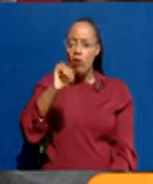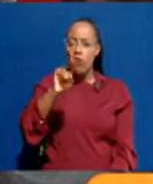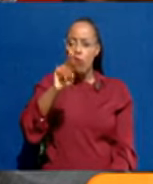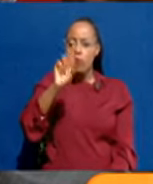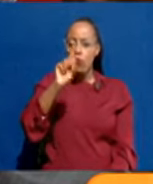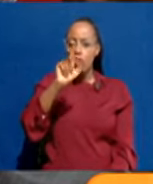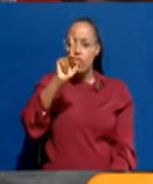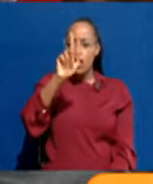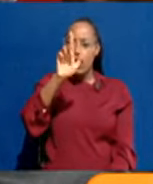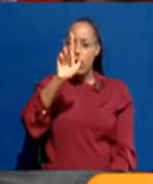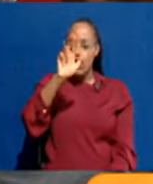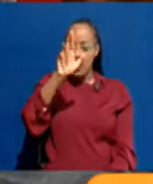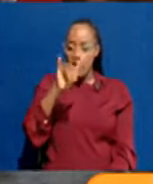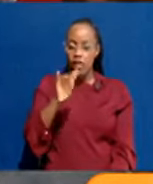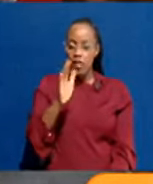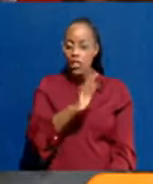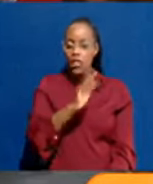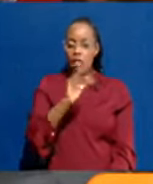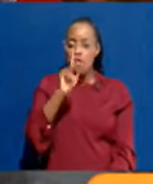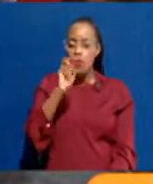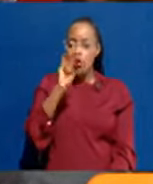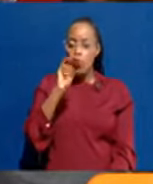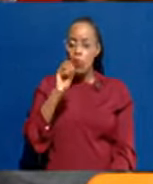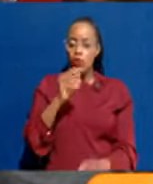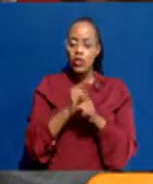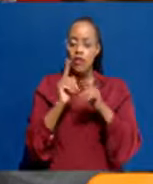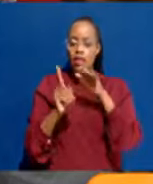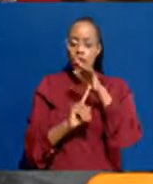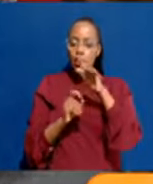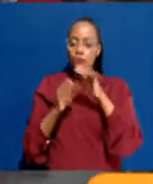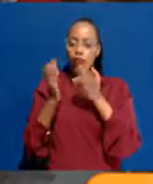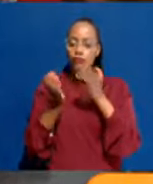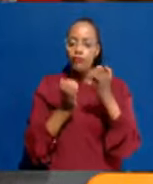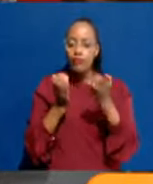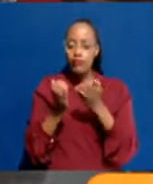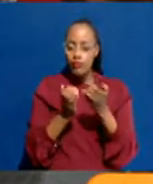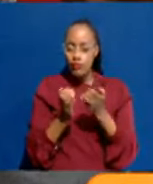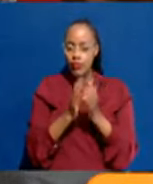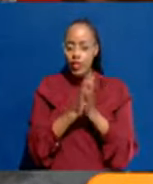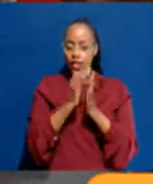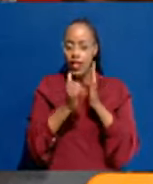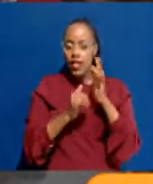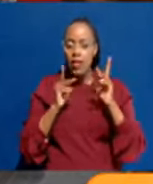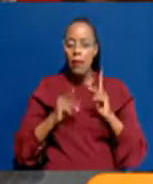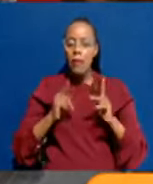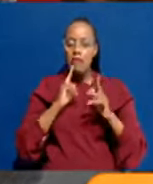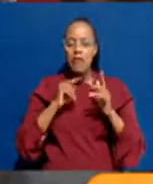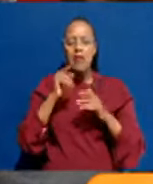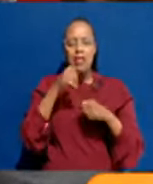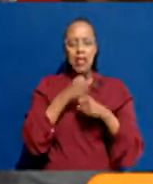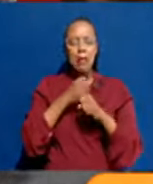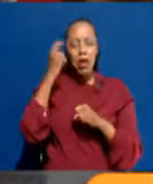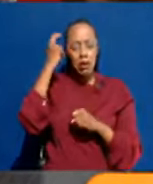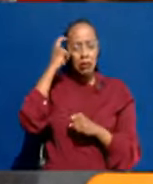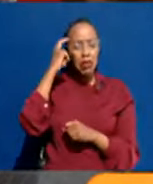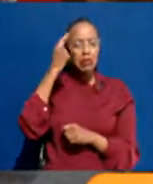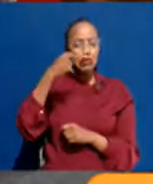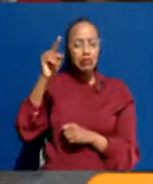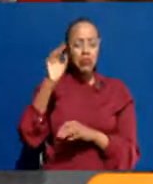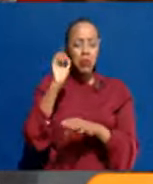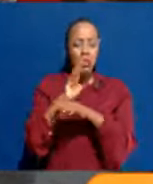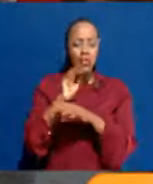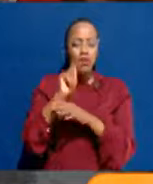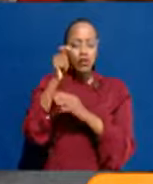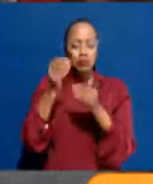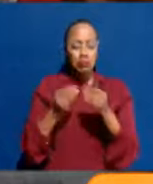Muskari Combo proposed that. He was a minister of trade and industry at that time. And the people said that makes a lot of sense. Let's advise the president